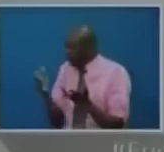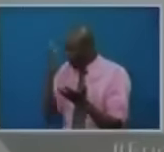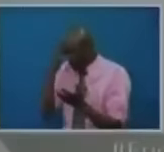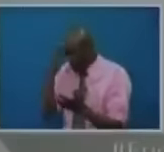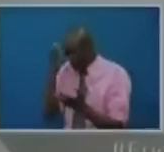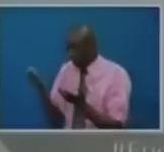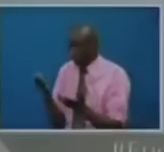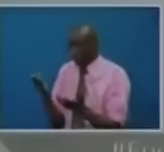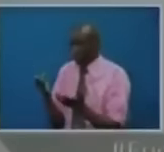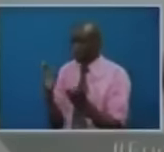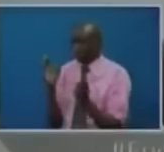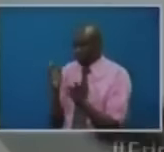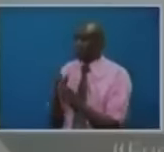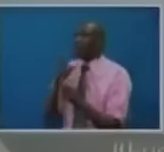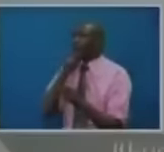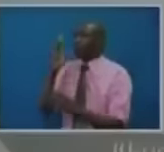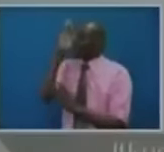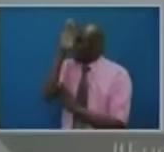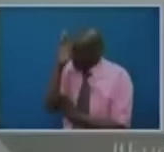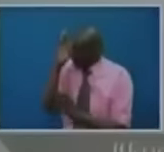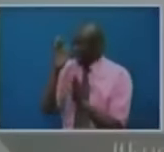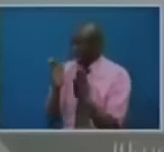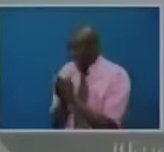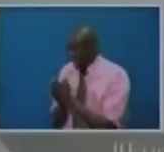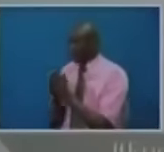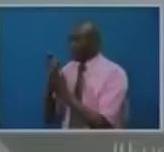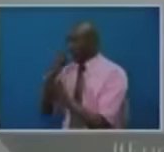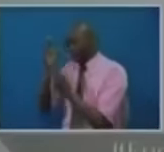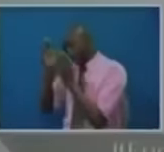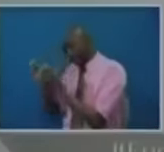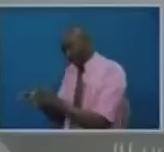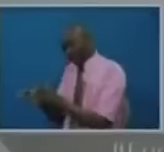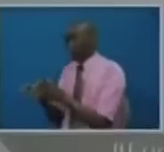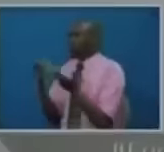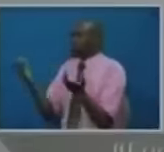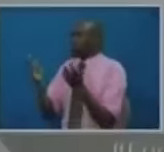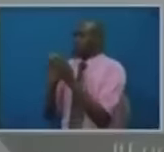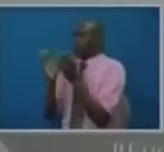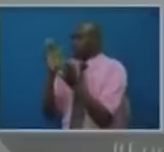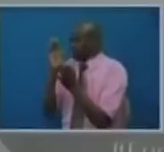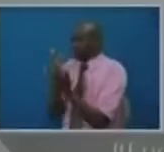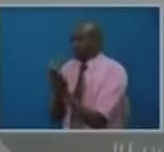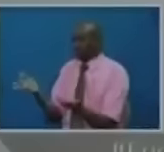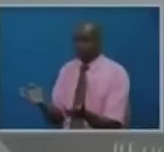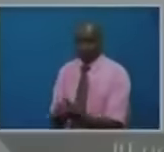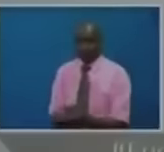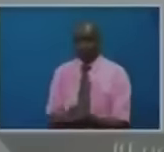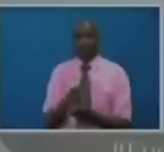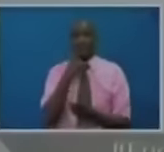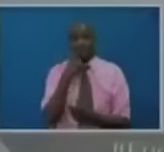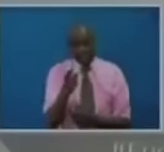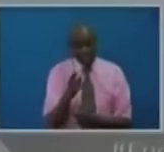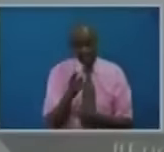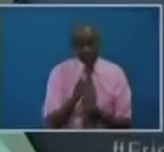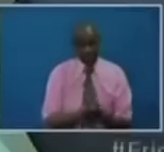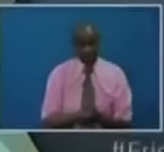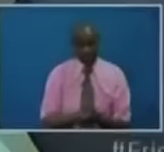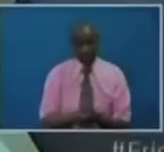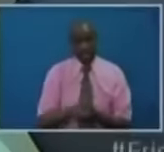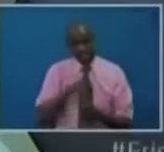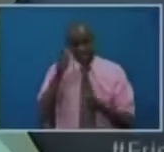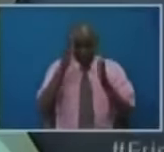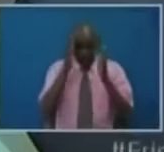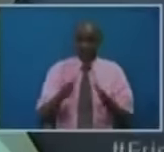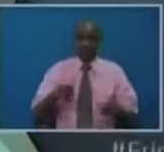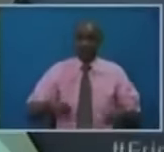from being, you know, a man of God and, you know, an artist? Let me tell you something. Whoever does not have